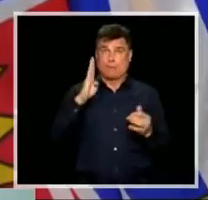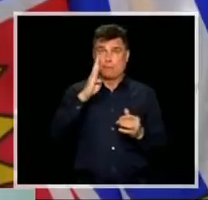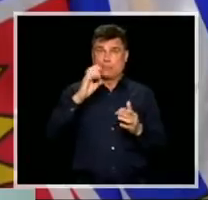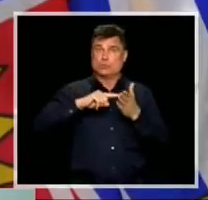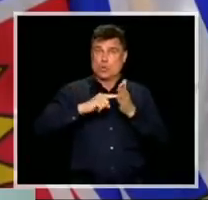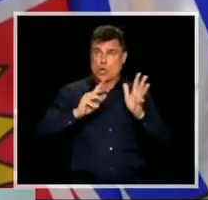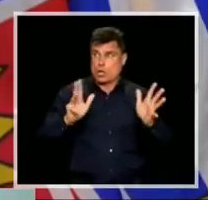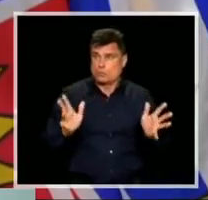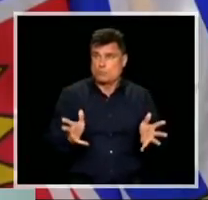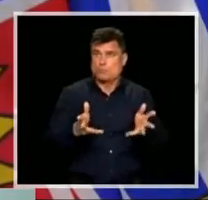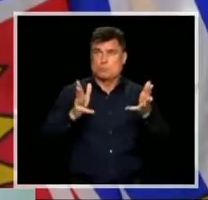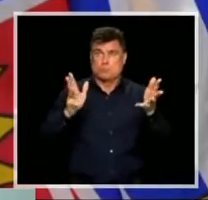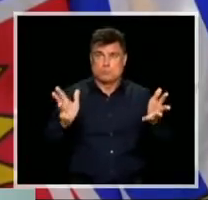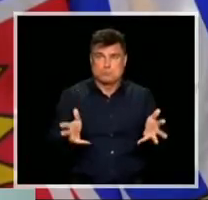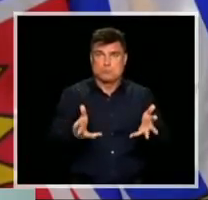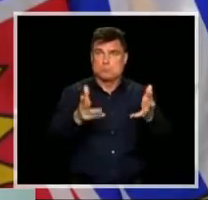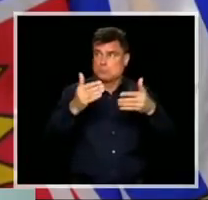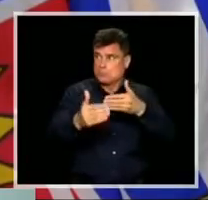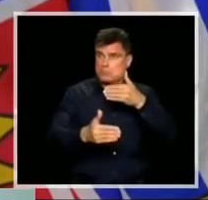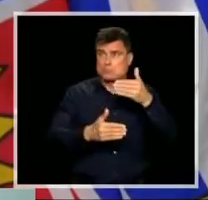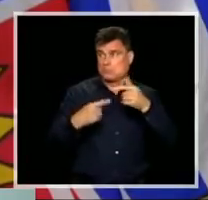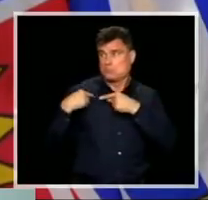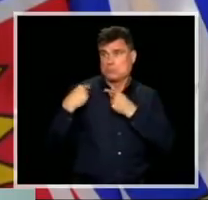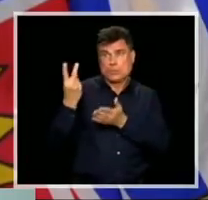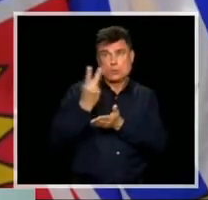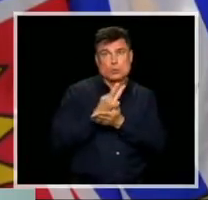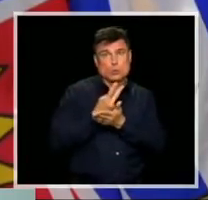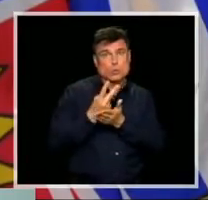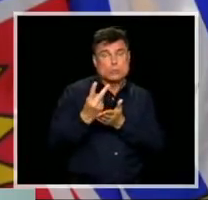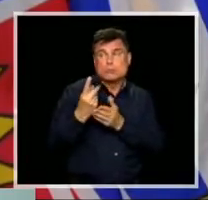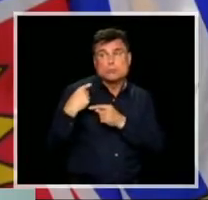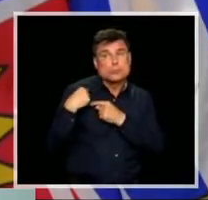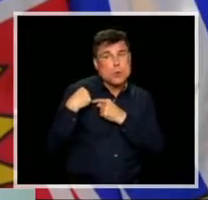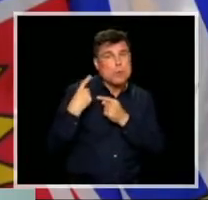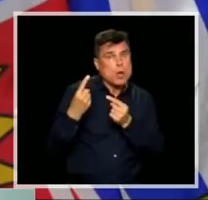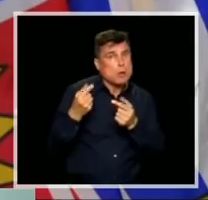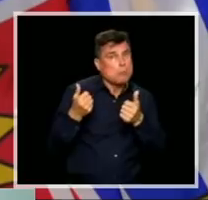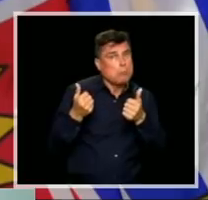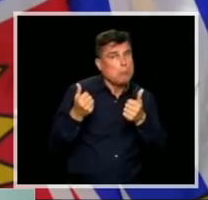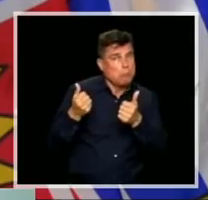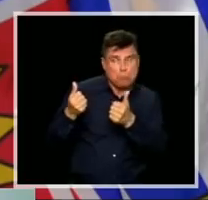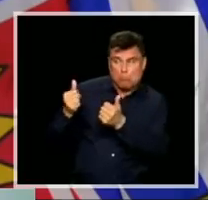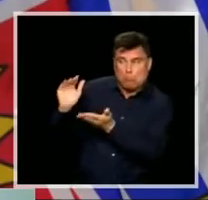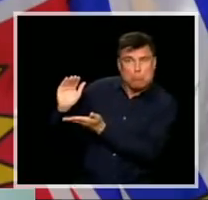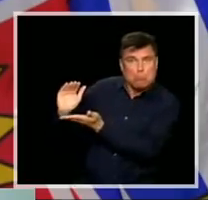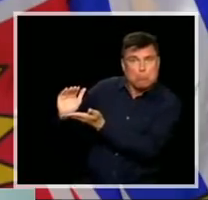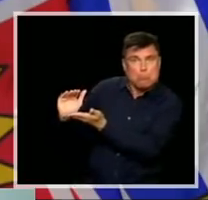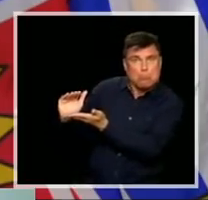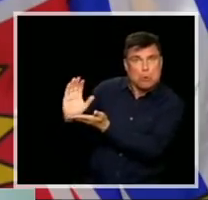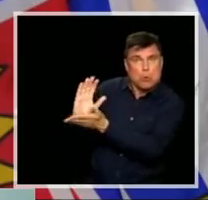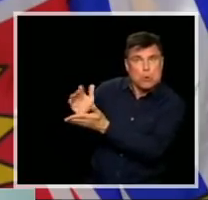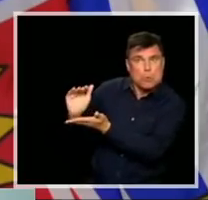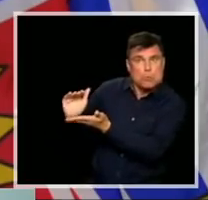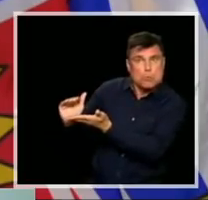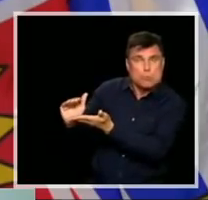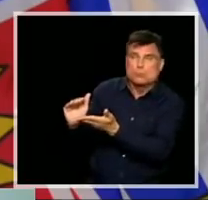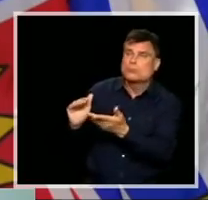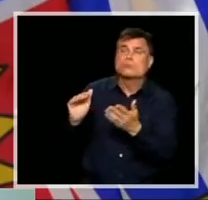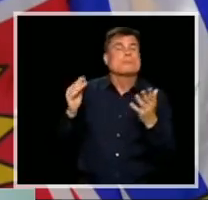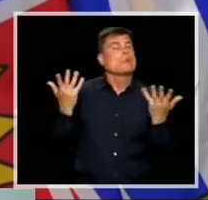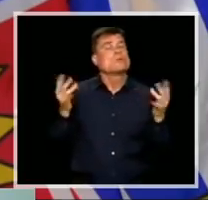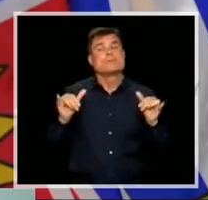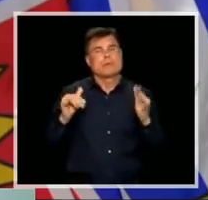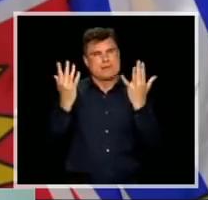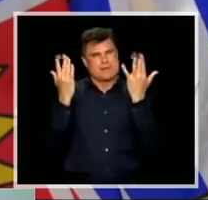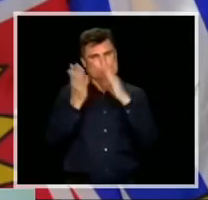doing around that. In terms of age and immunization, yes, we do know that as we get older, our immune system